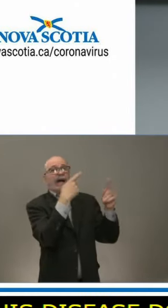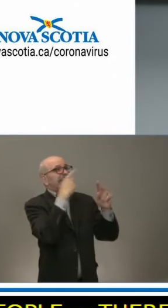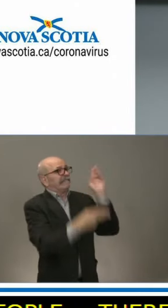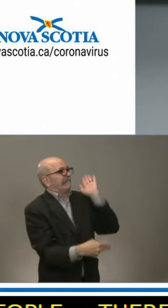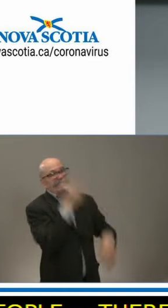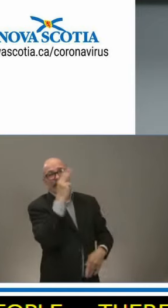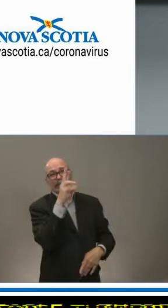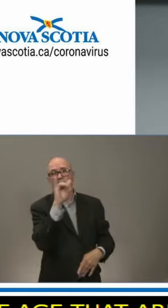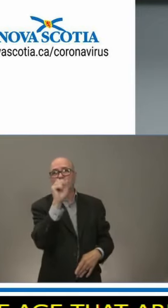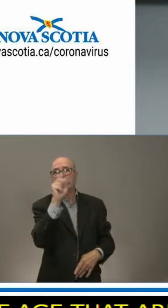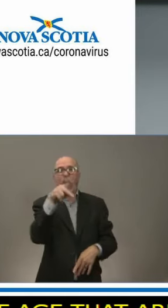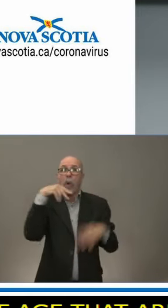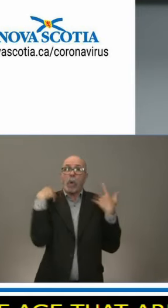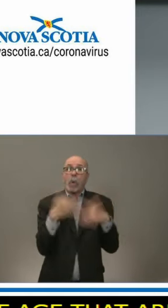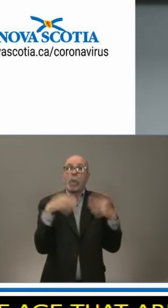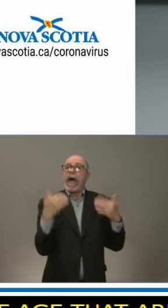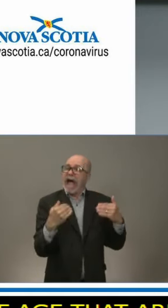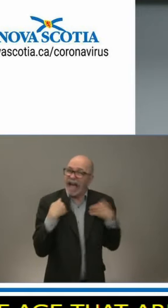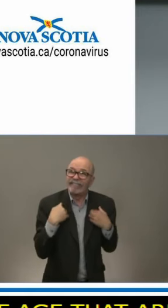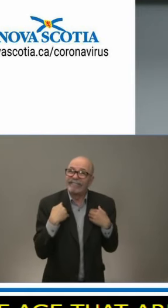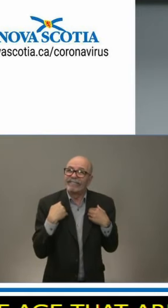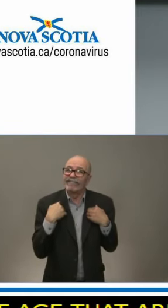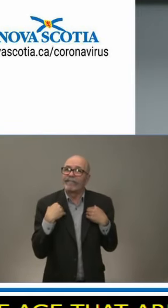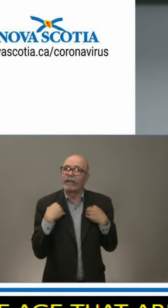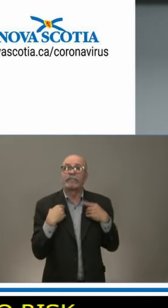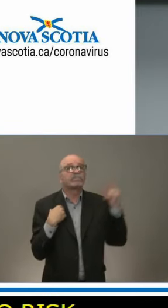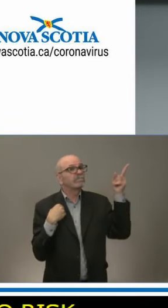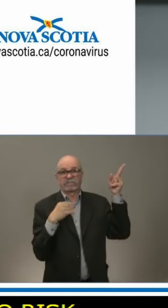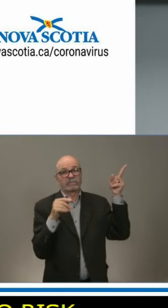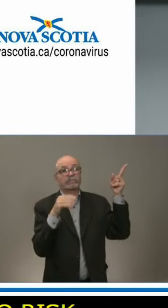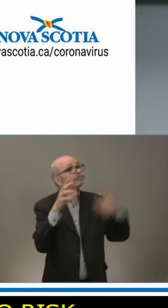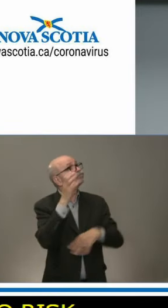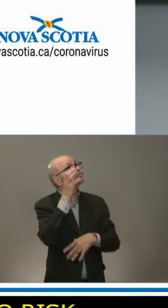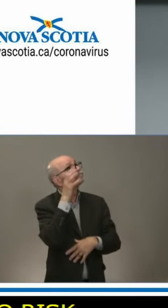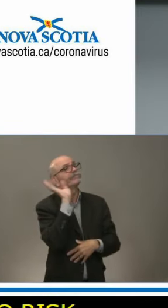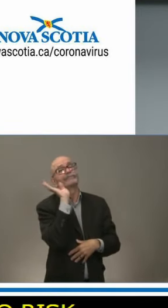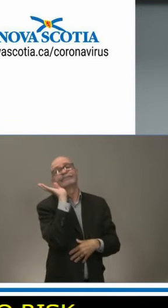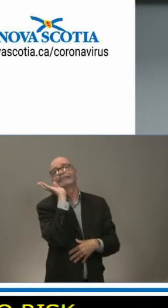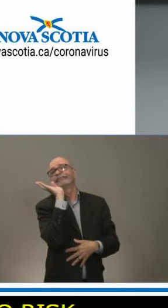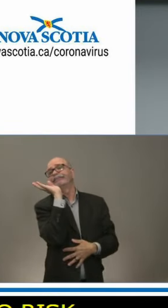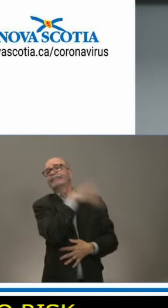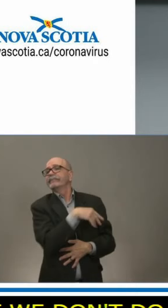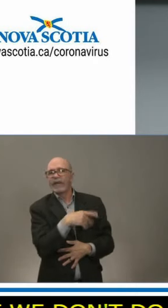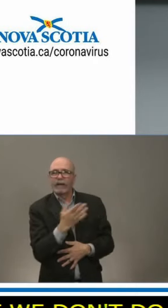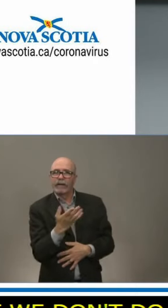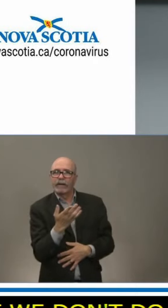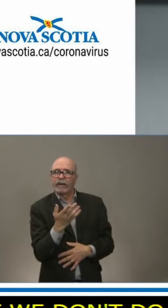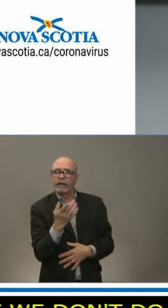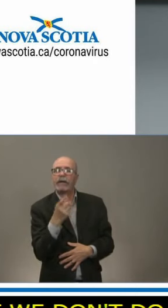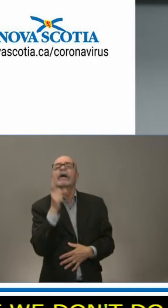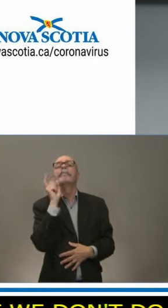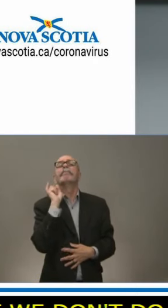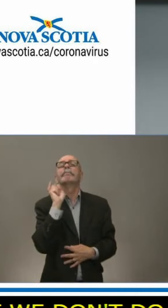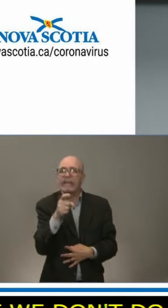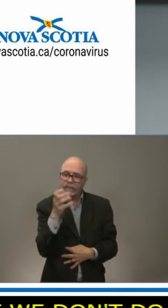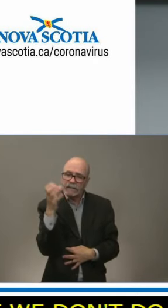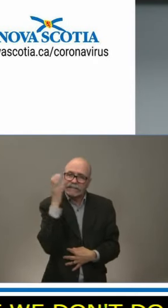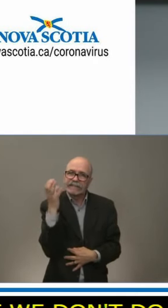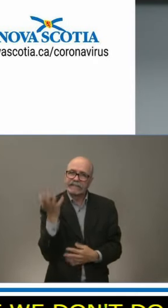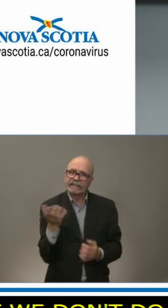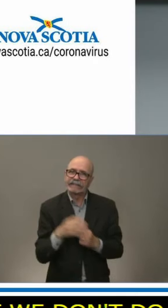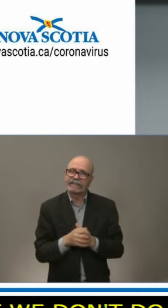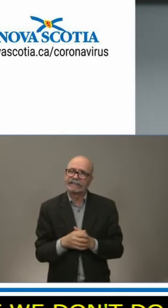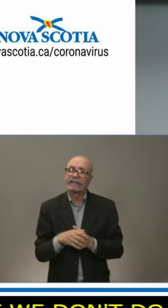do, what the Premier and I have been talking about for the last few weeks, and what I emphasized the other day, that we need at least 80% of us,